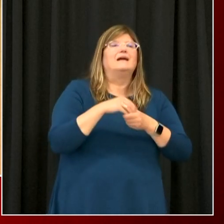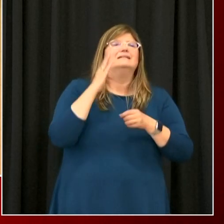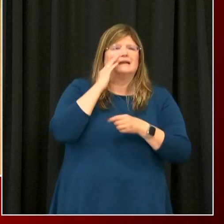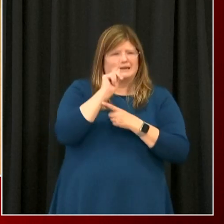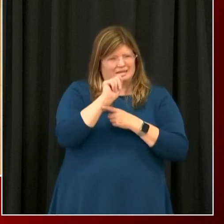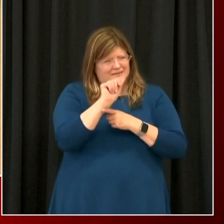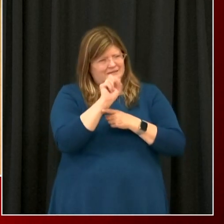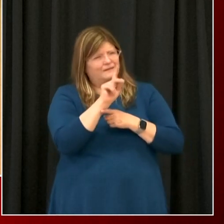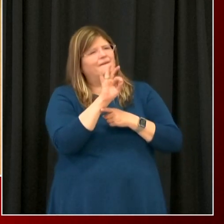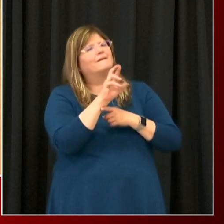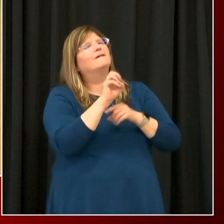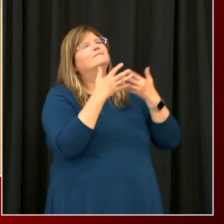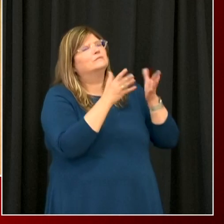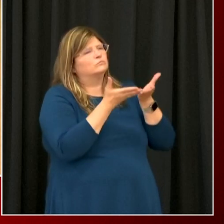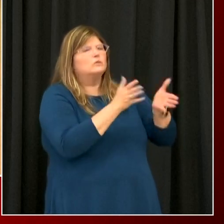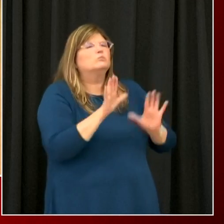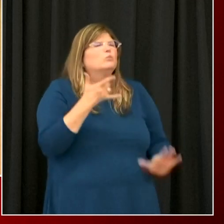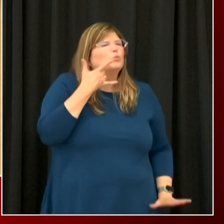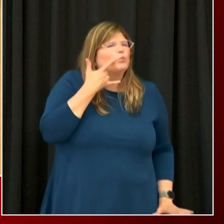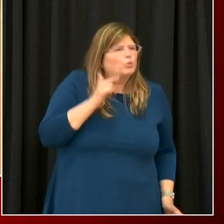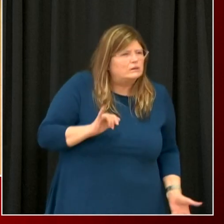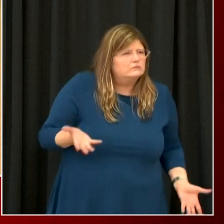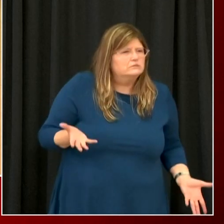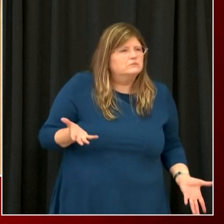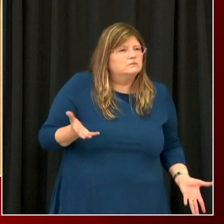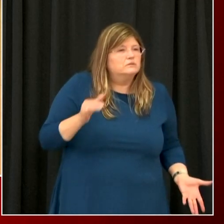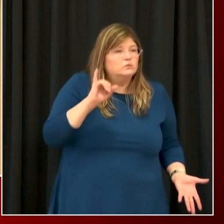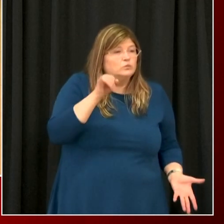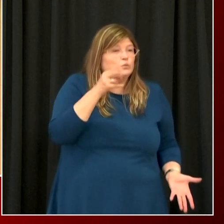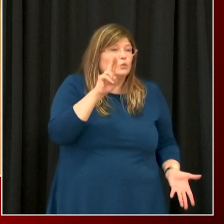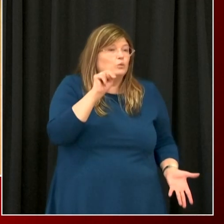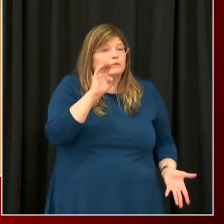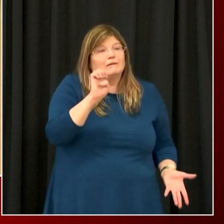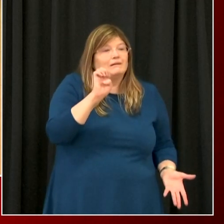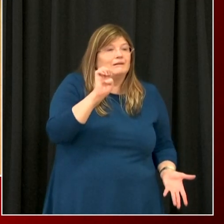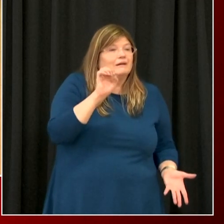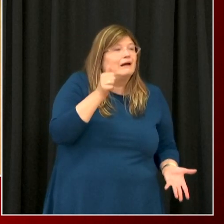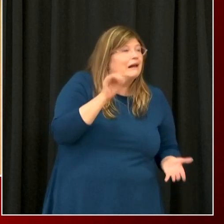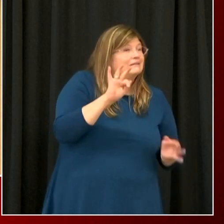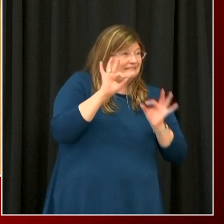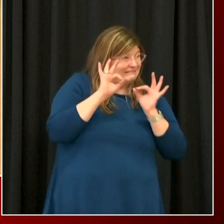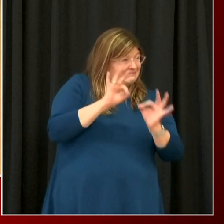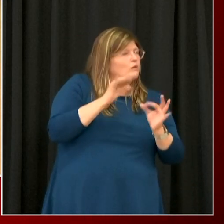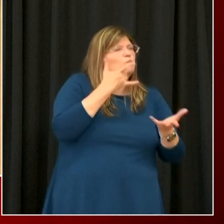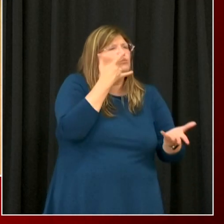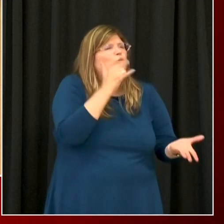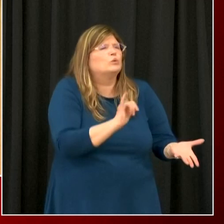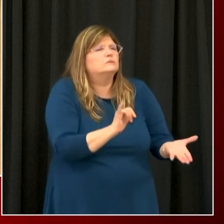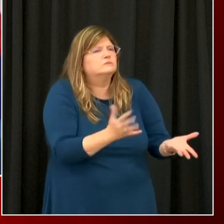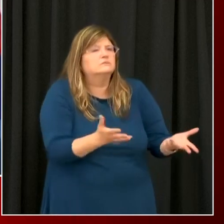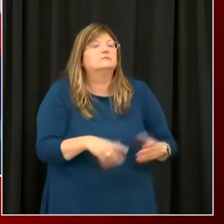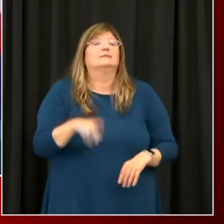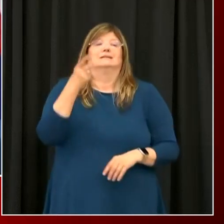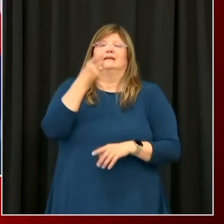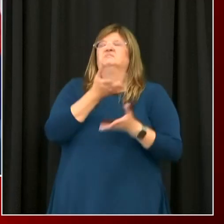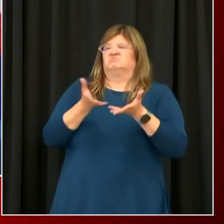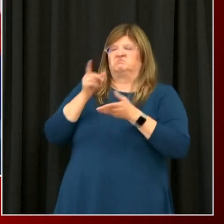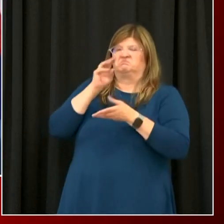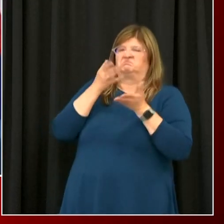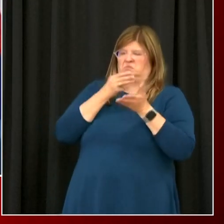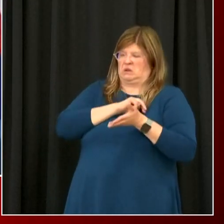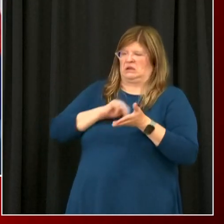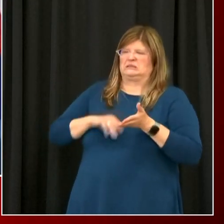to June 9th if everything goes our way? Let me turn to Dr. Nesbitt to just give some